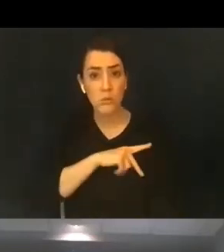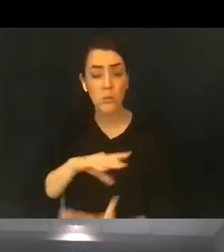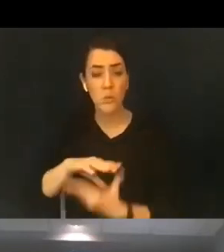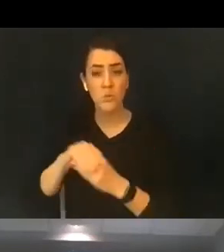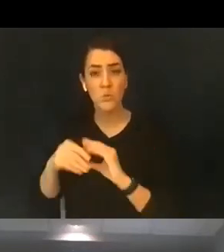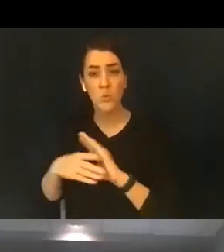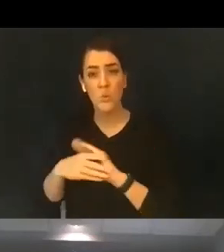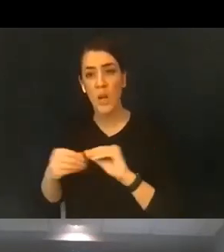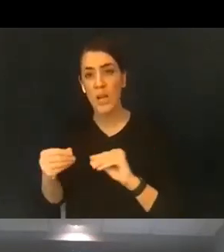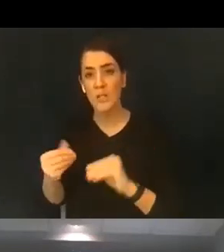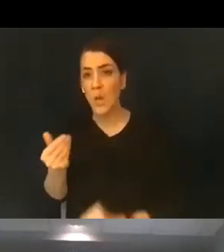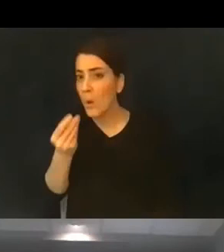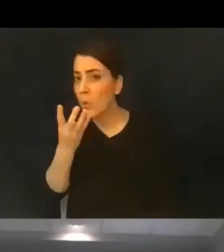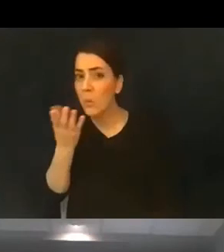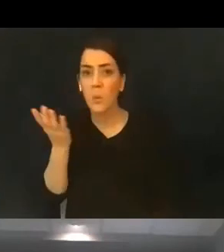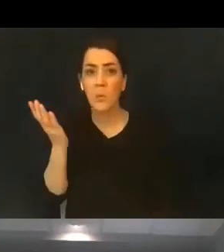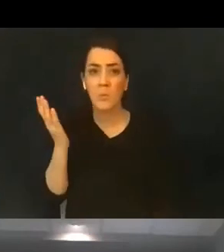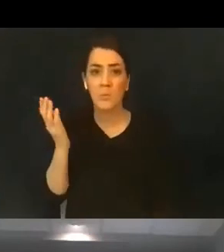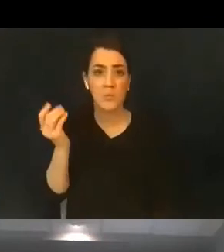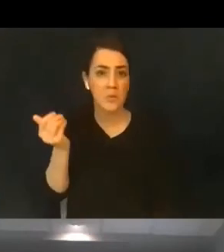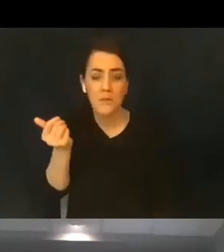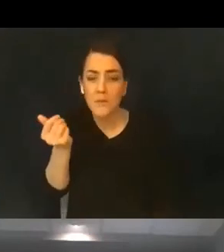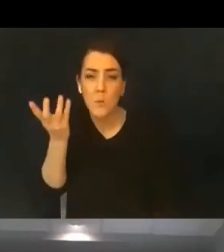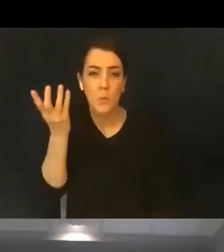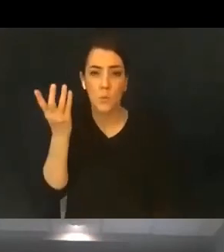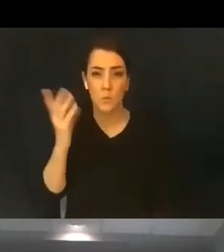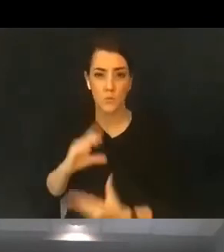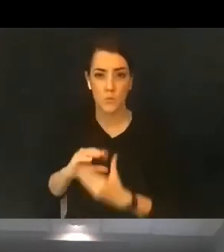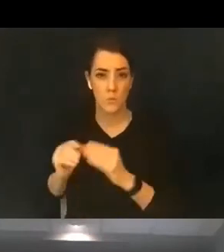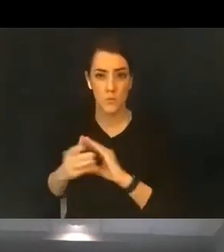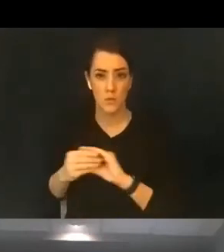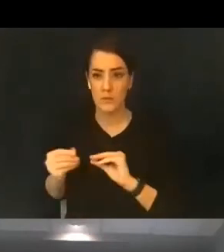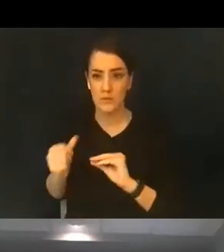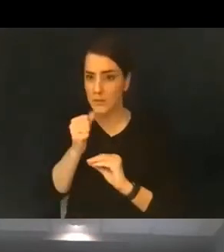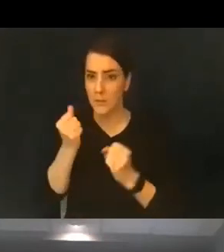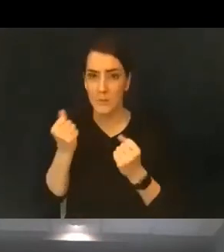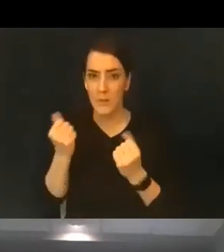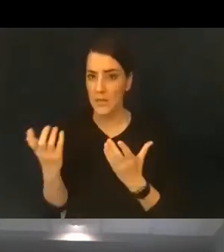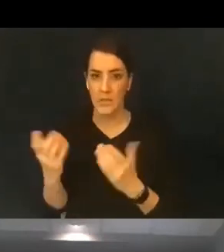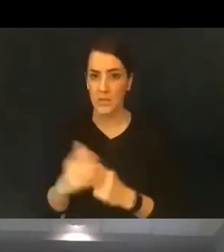people got here. It was sort of like it was limited to